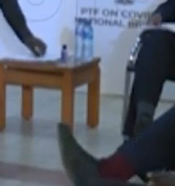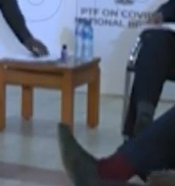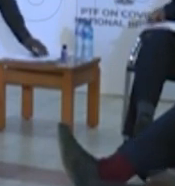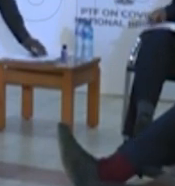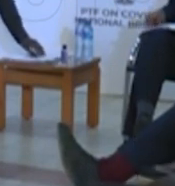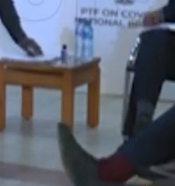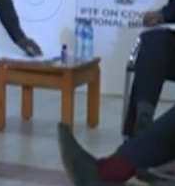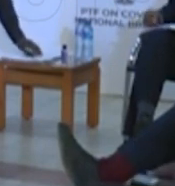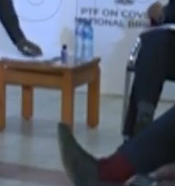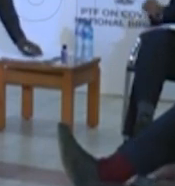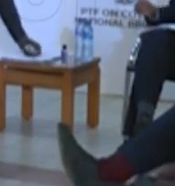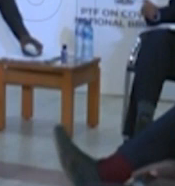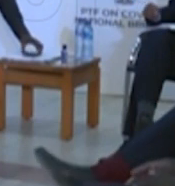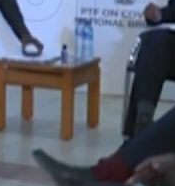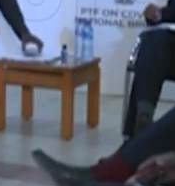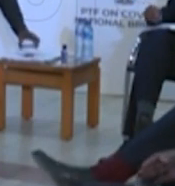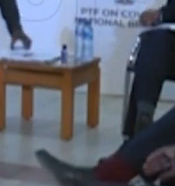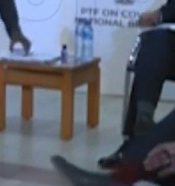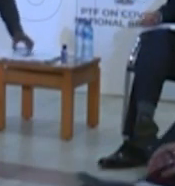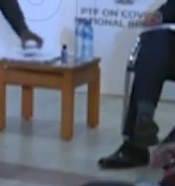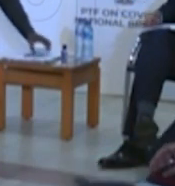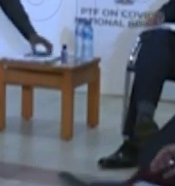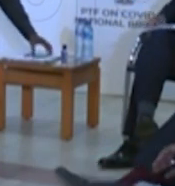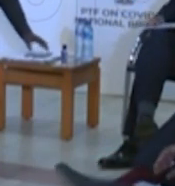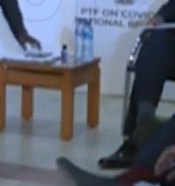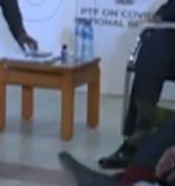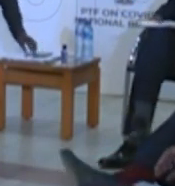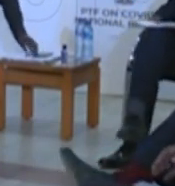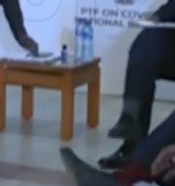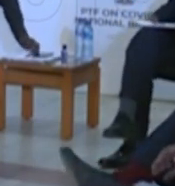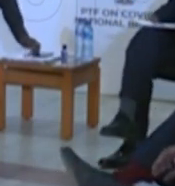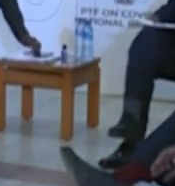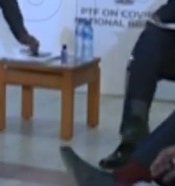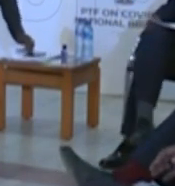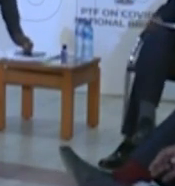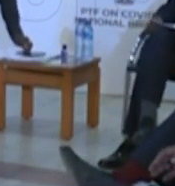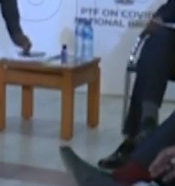Permanent Secretaries, Directors General, ladies and gentlemen of the press.